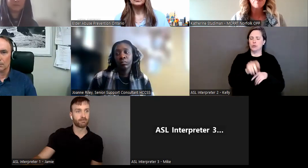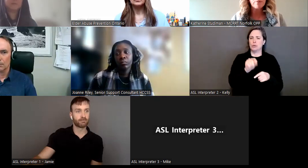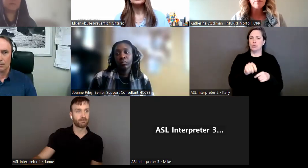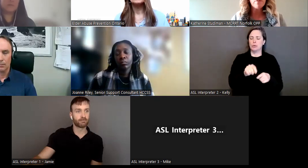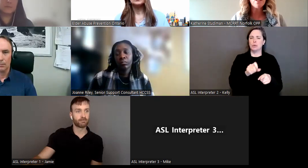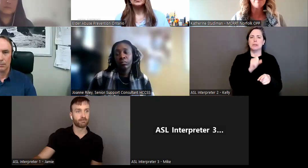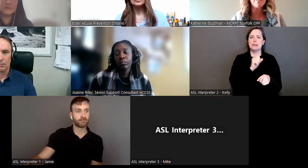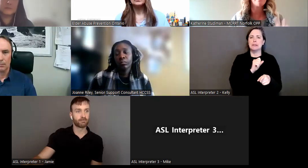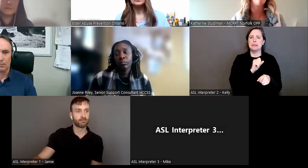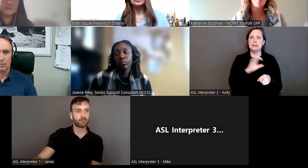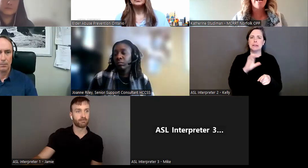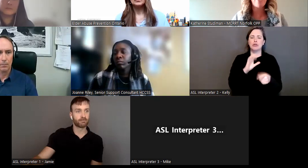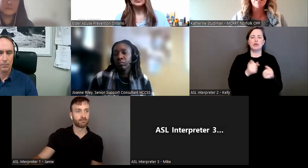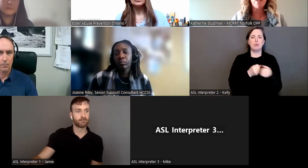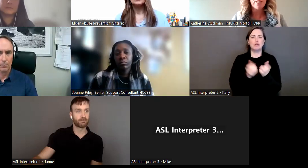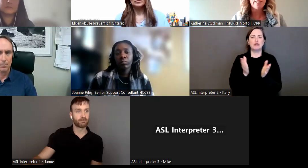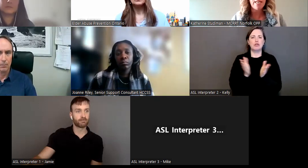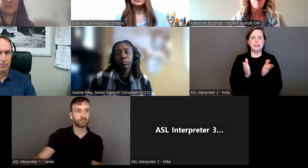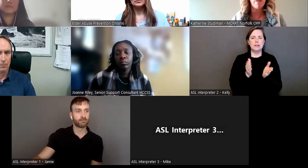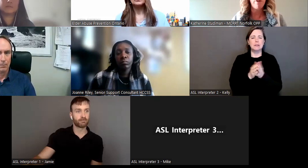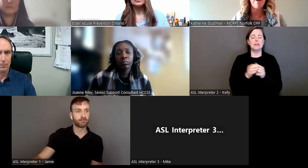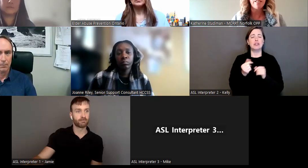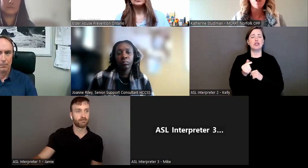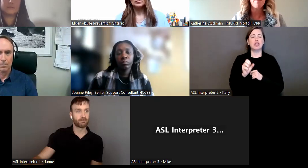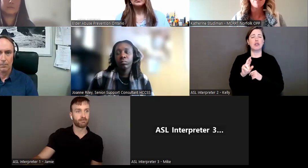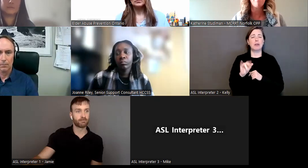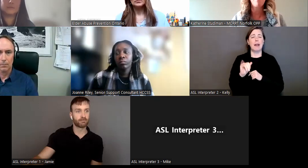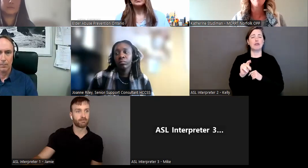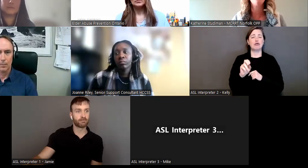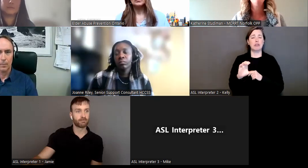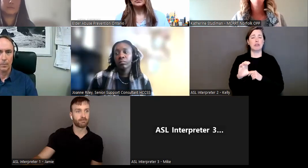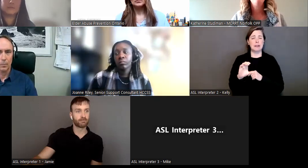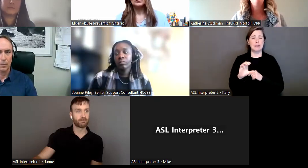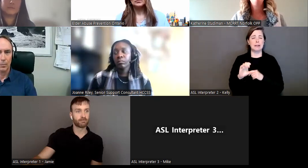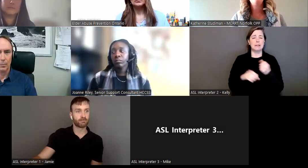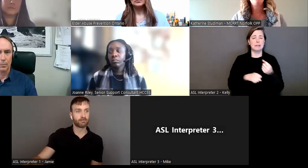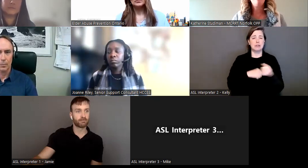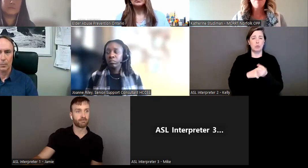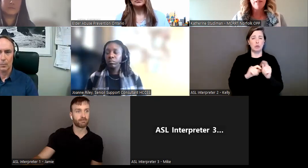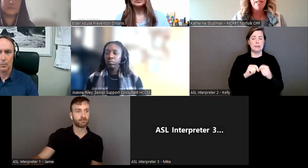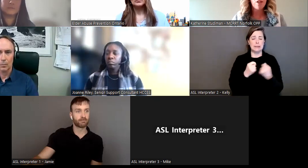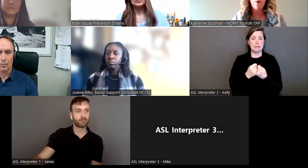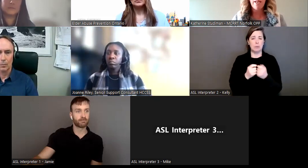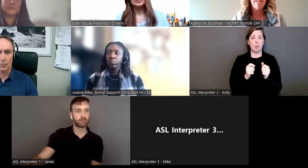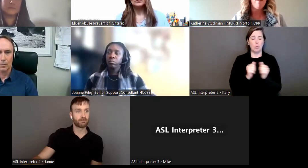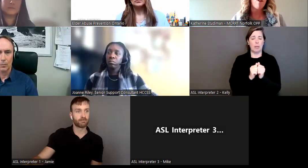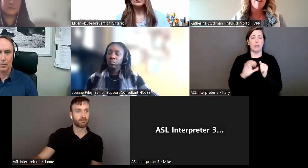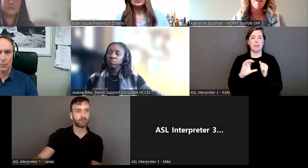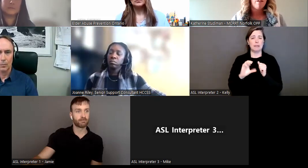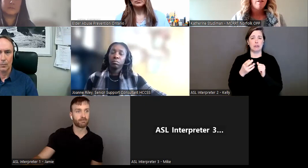support services, like our geriatric services team with community addiction and mental health, because they have the ability to go